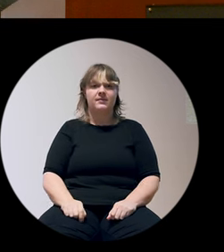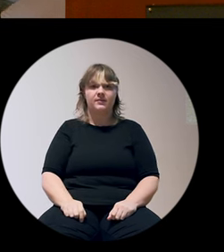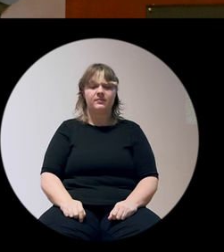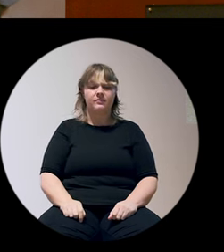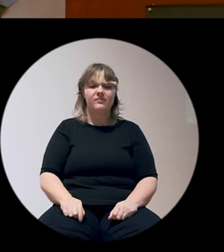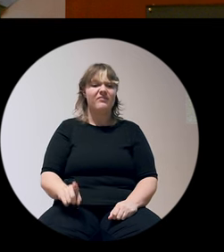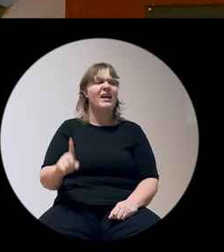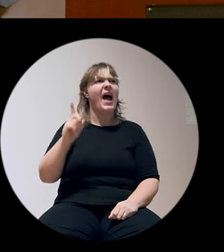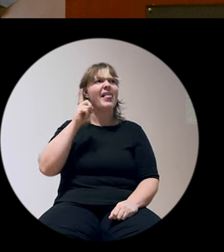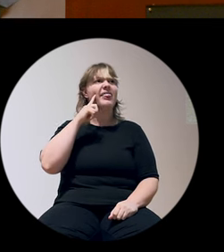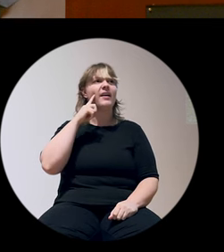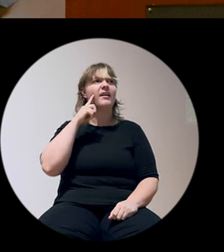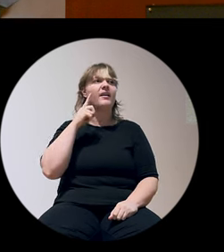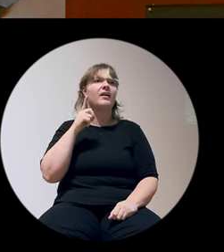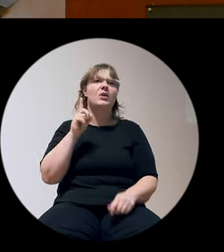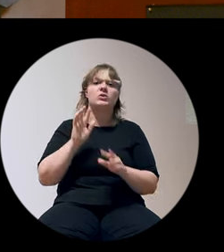I think it was important to